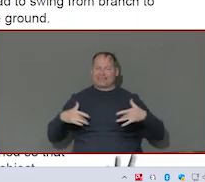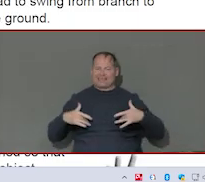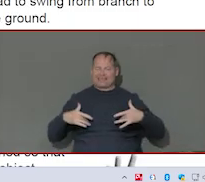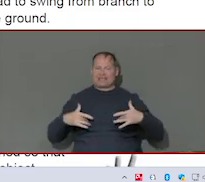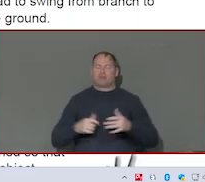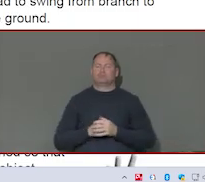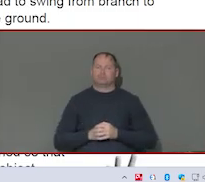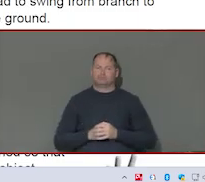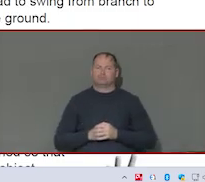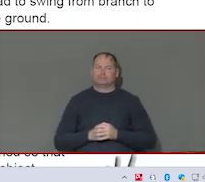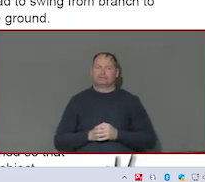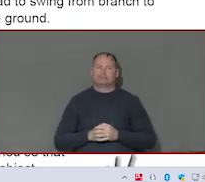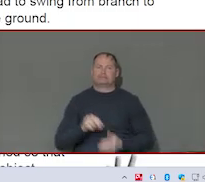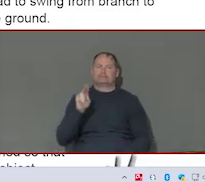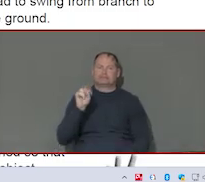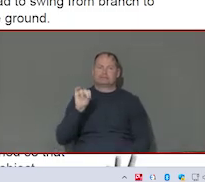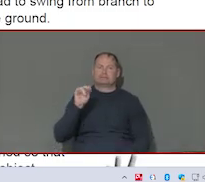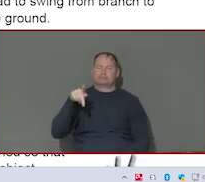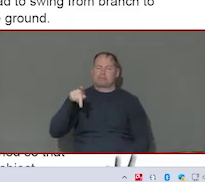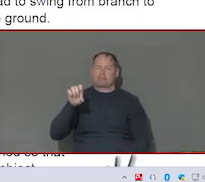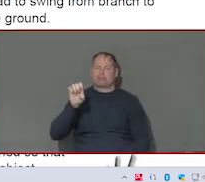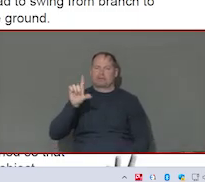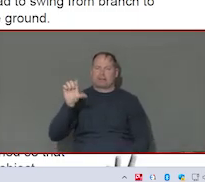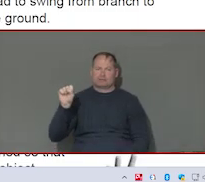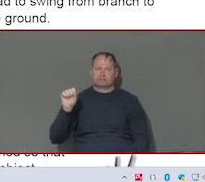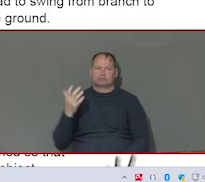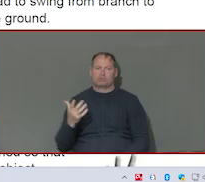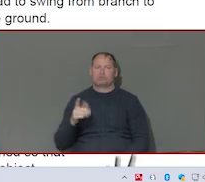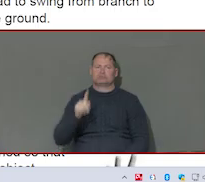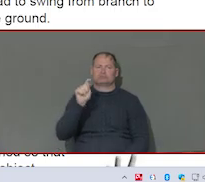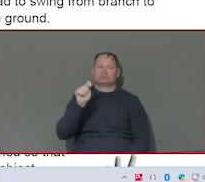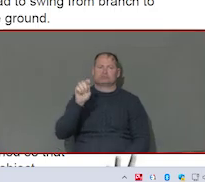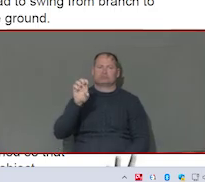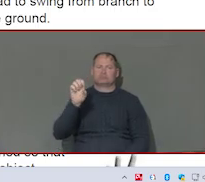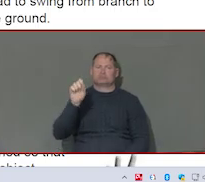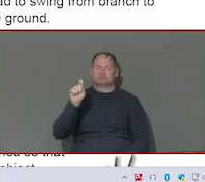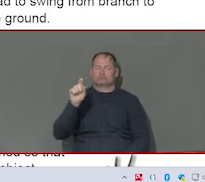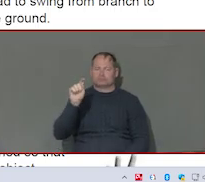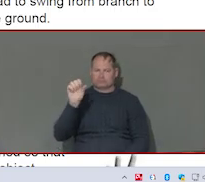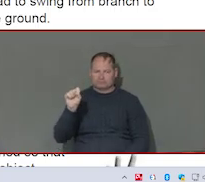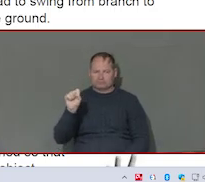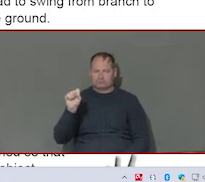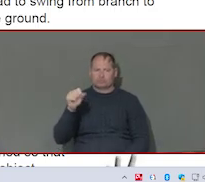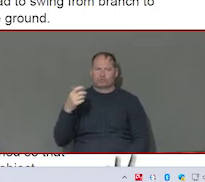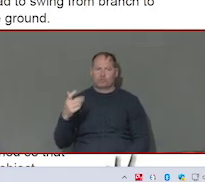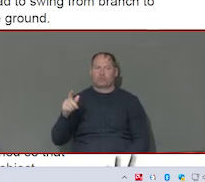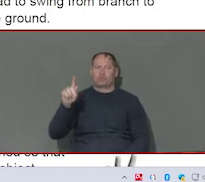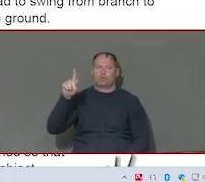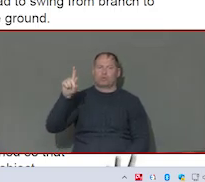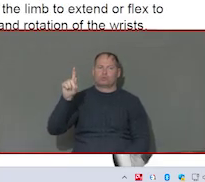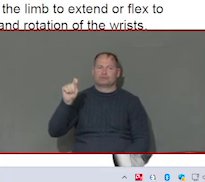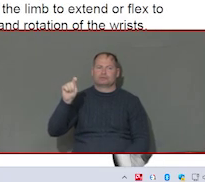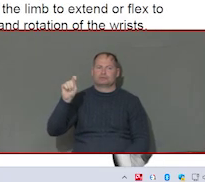you write mammary glands, 2 mammary glands, the answer will be incorrect. It must be